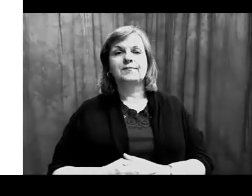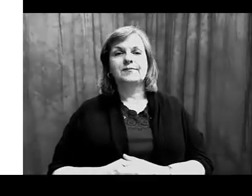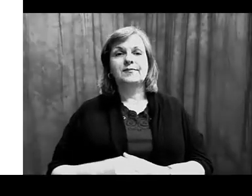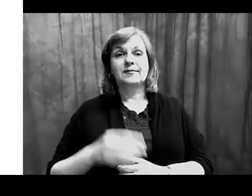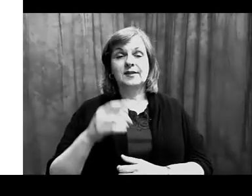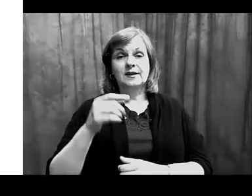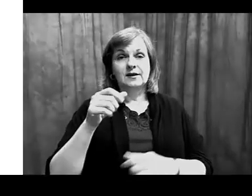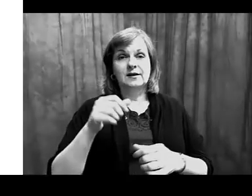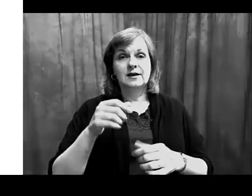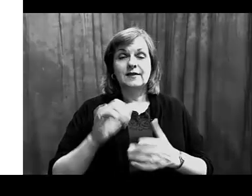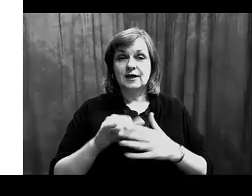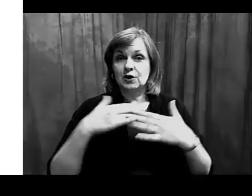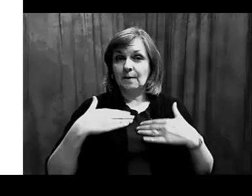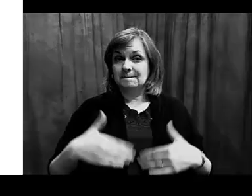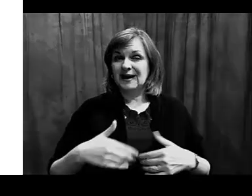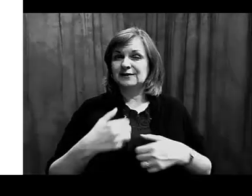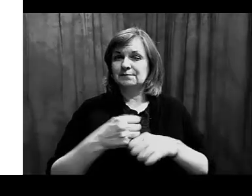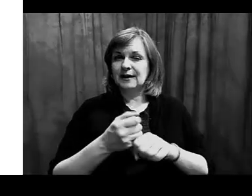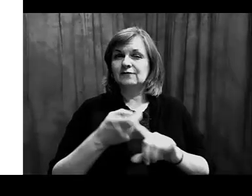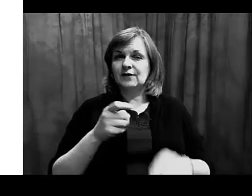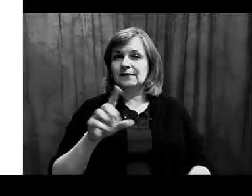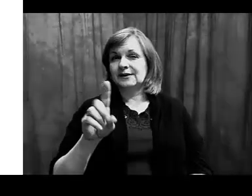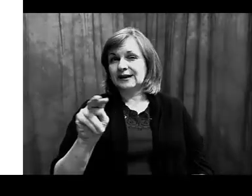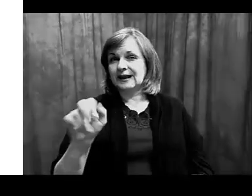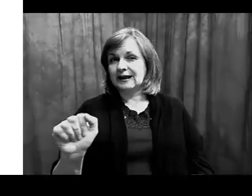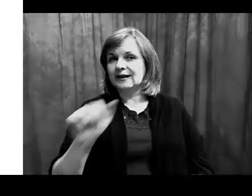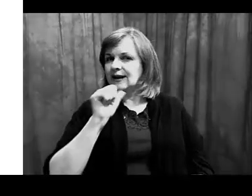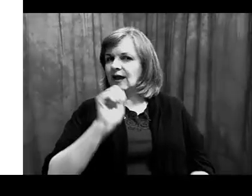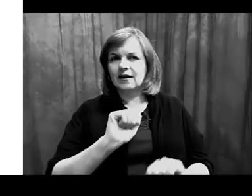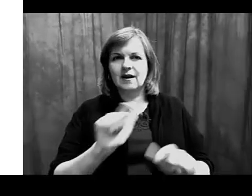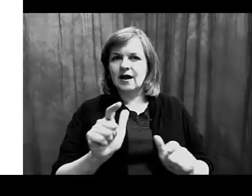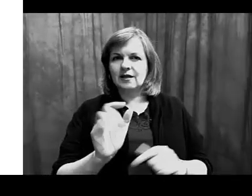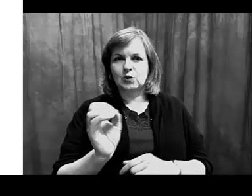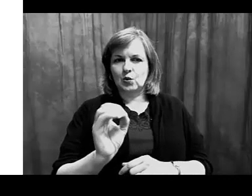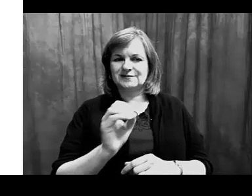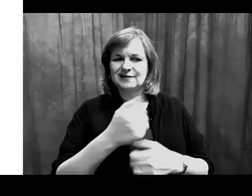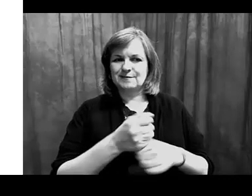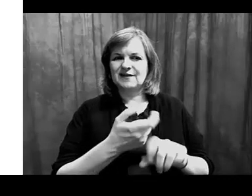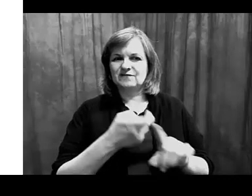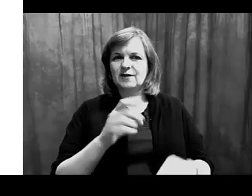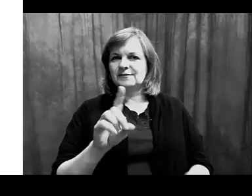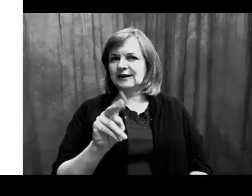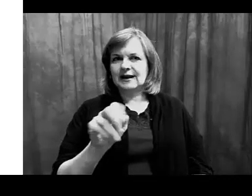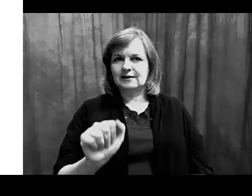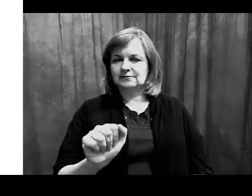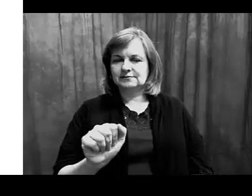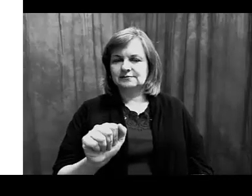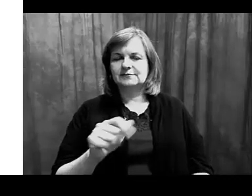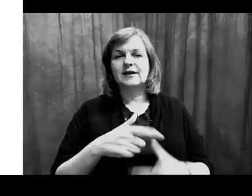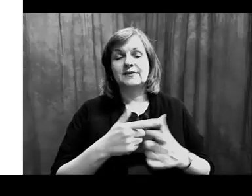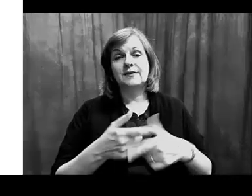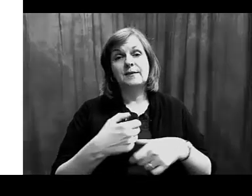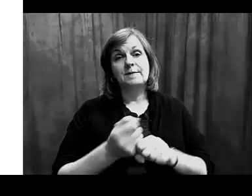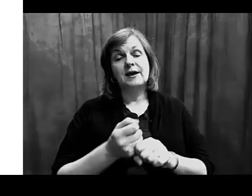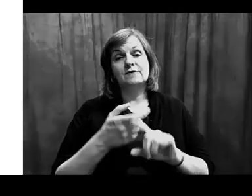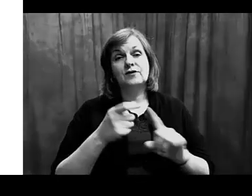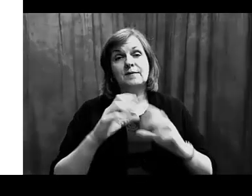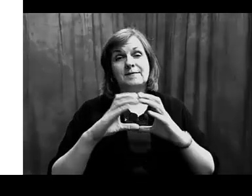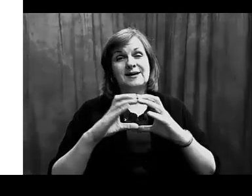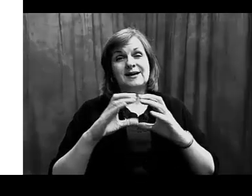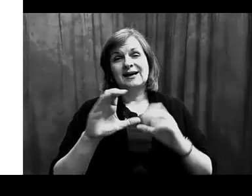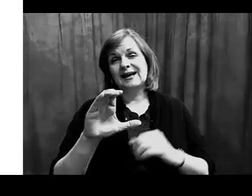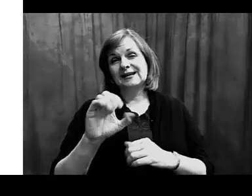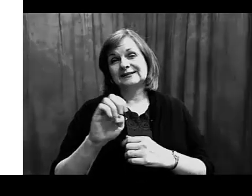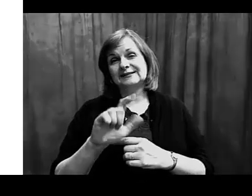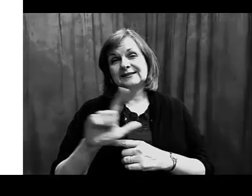that. That you're based in DNA. Not all organisms are. We will look at some that are not. Okay, and they